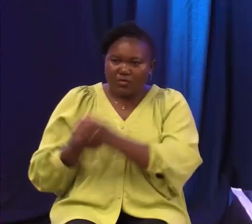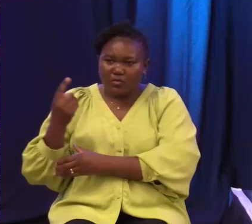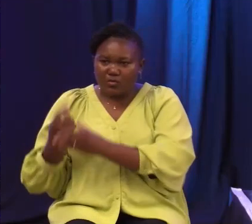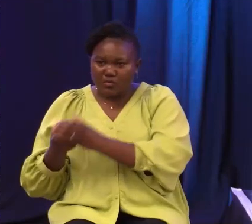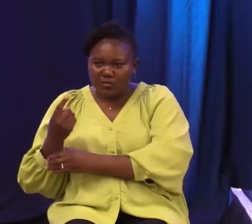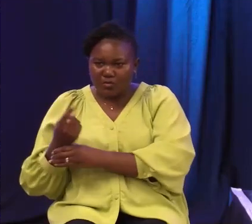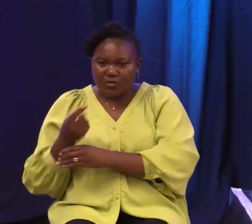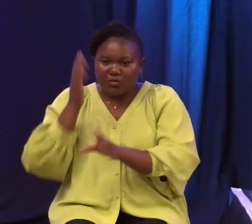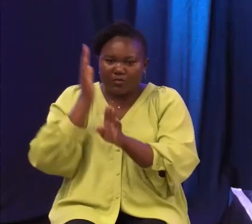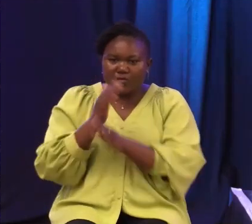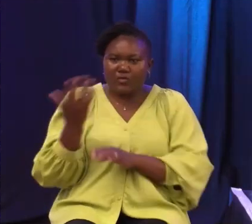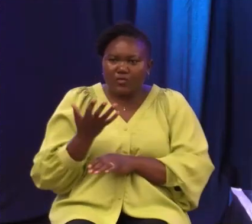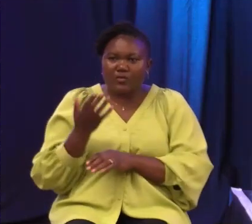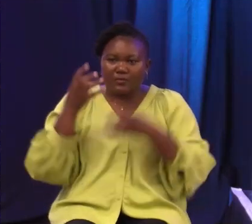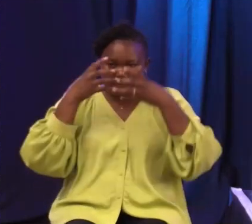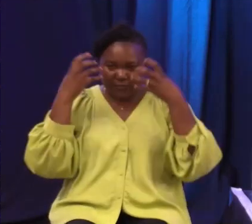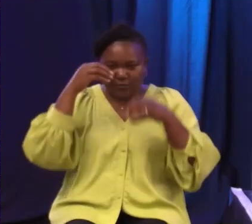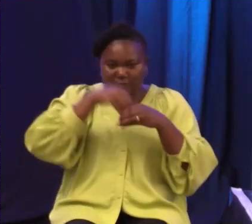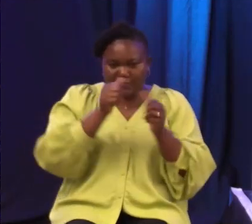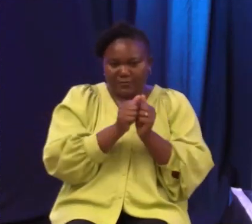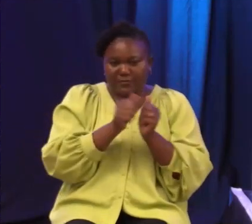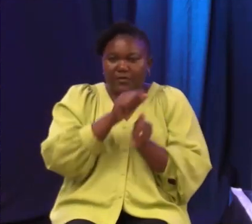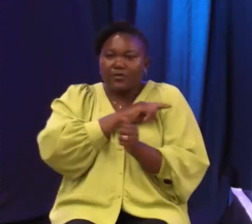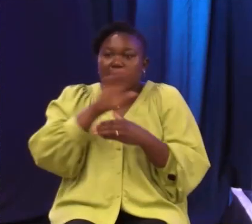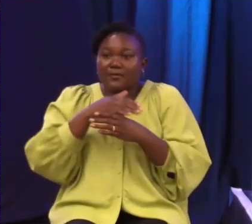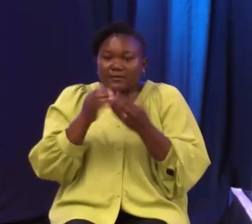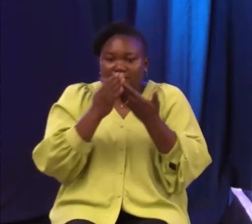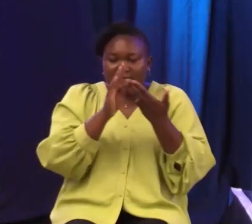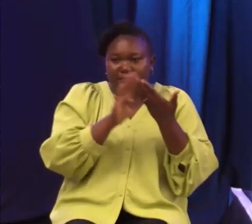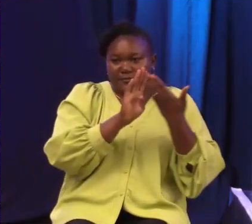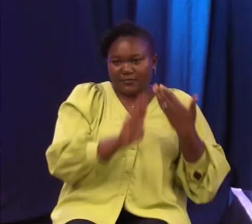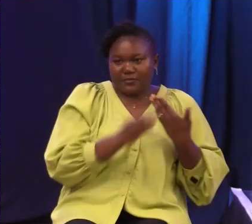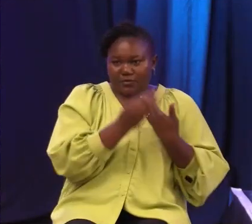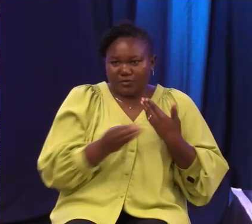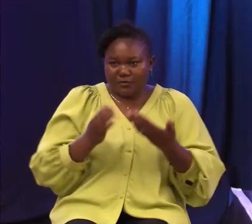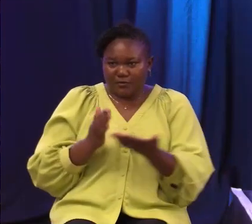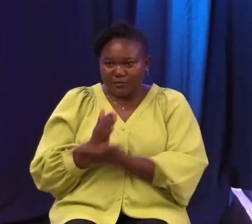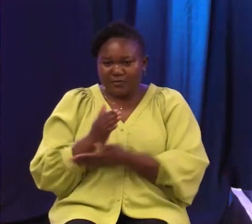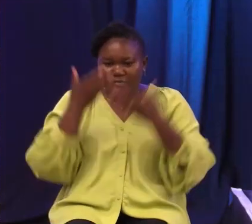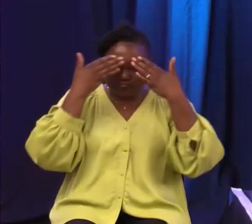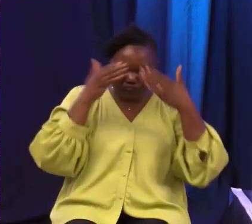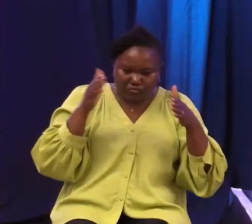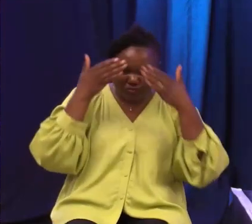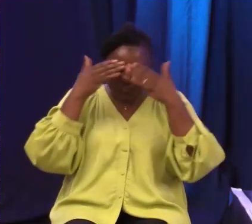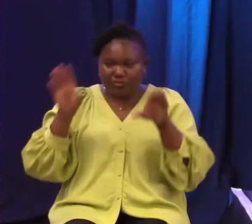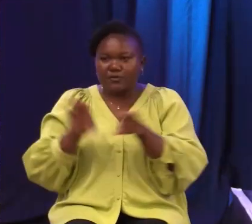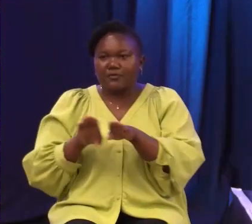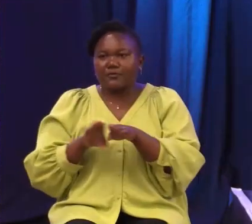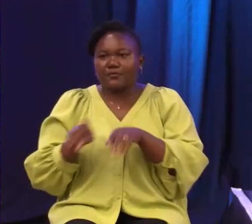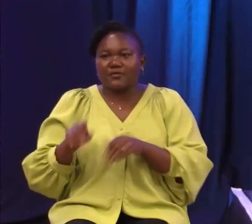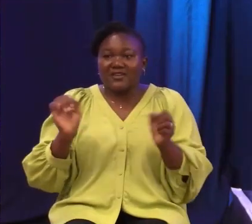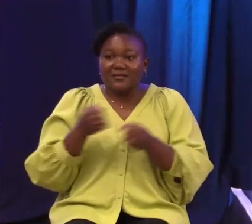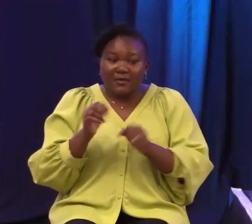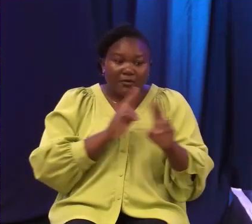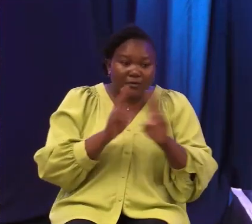for the Ombudsman pertaining to the protection of children's rights and awareness creation. Now, you can't talk to